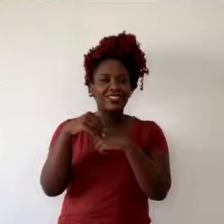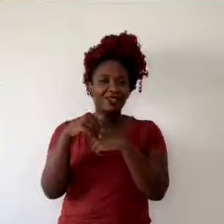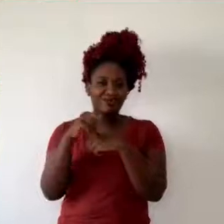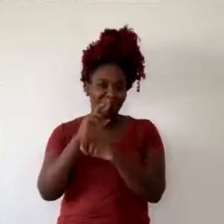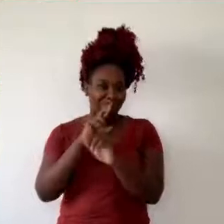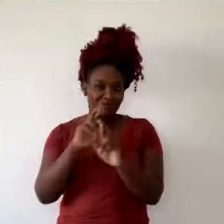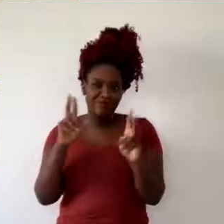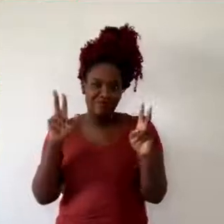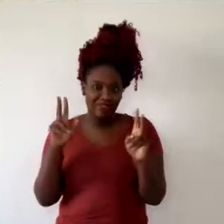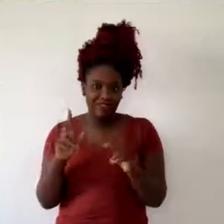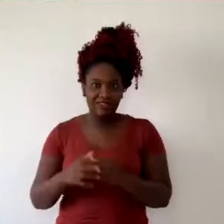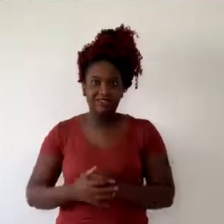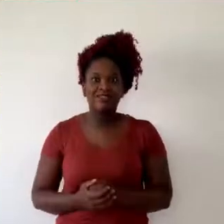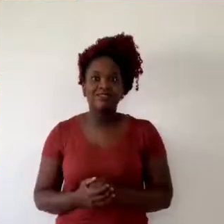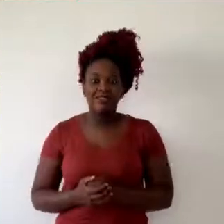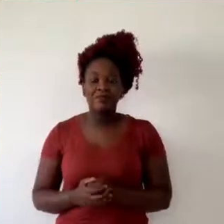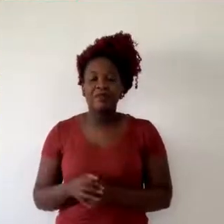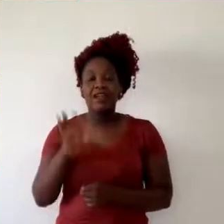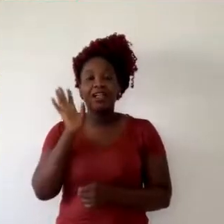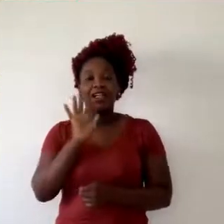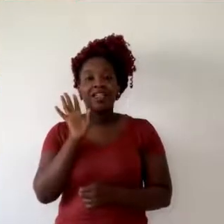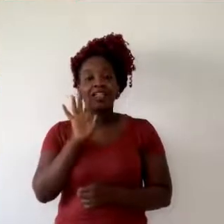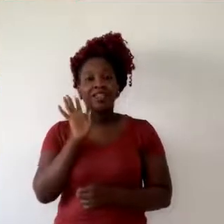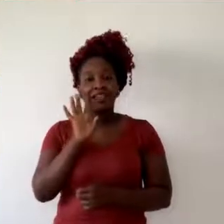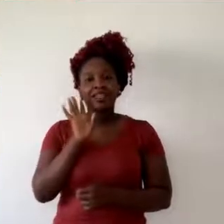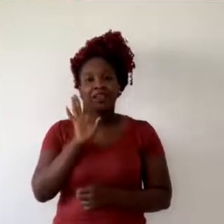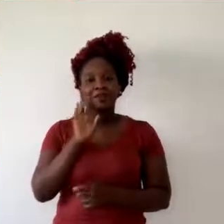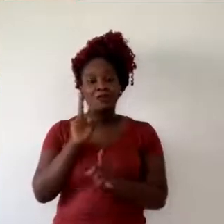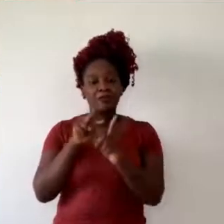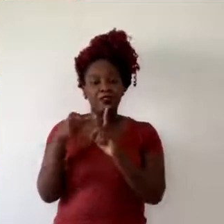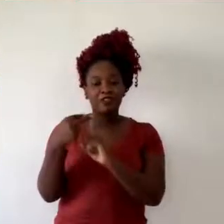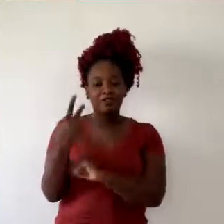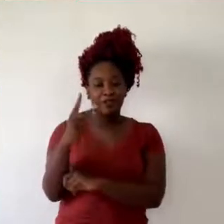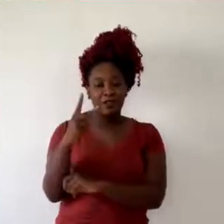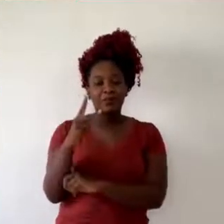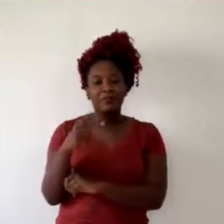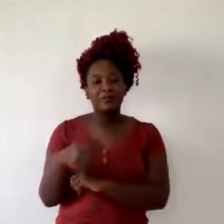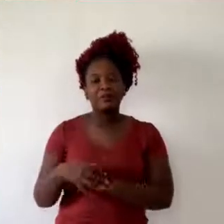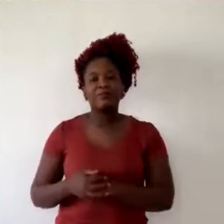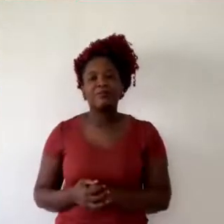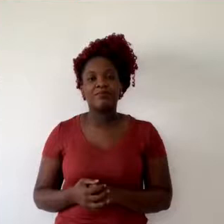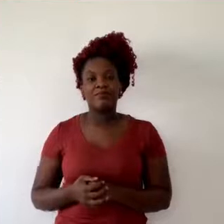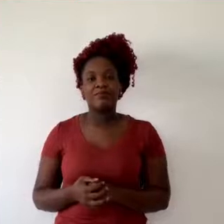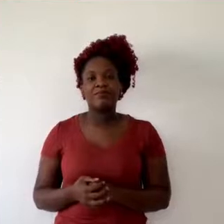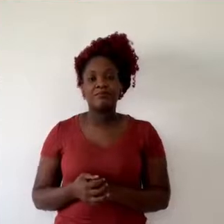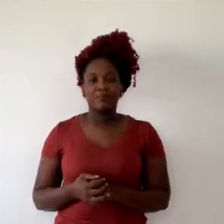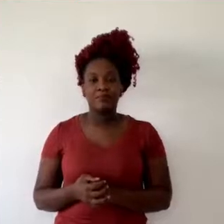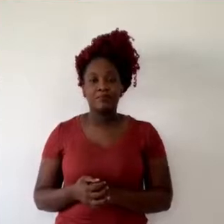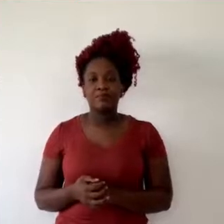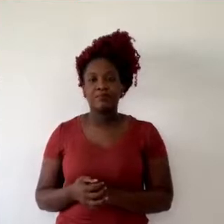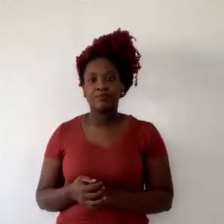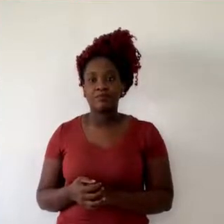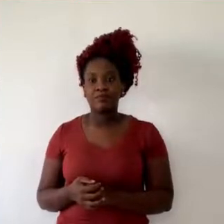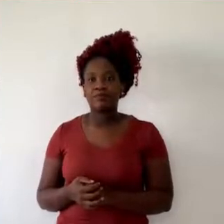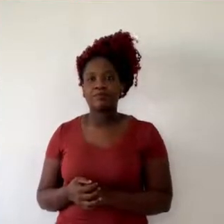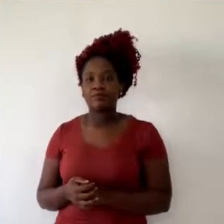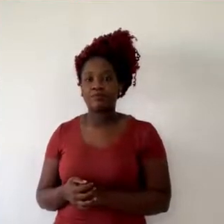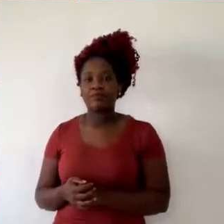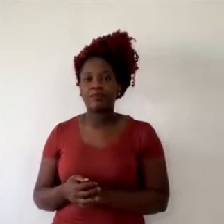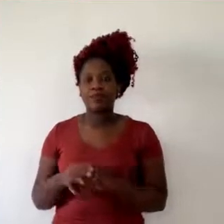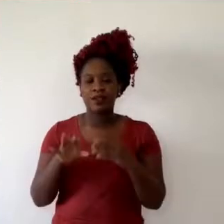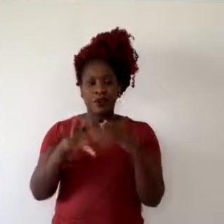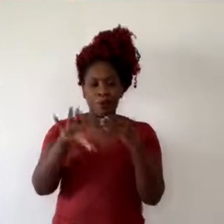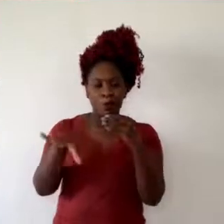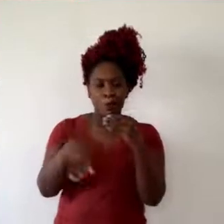a different connotation. But it's good to have this perspective of affections. And I'm going